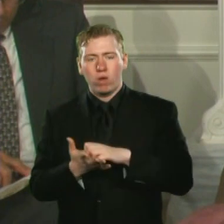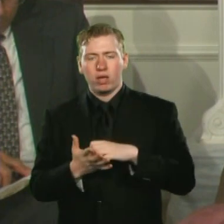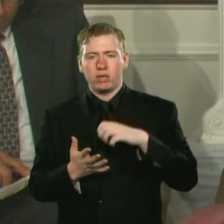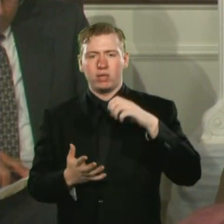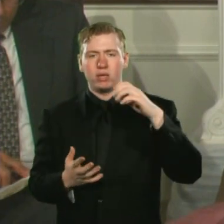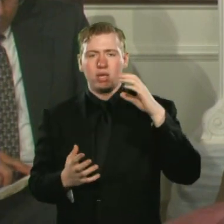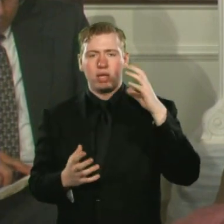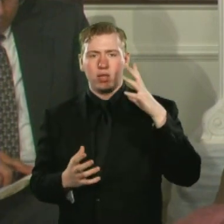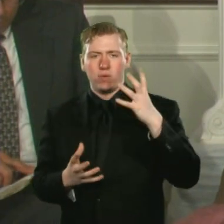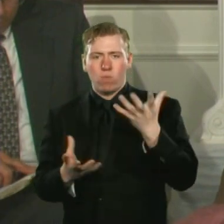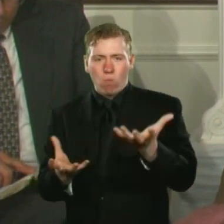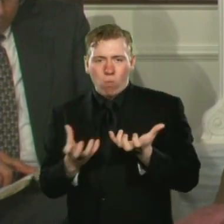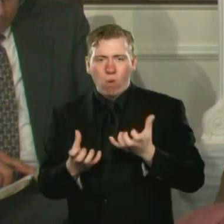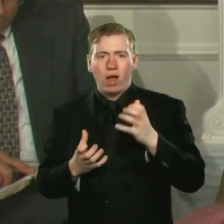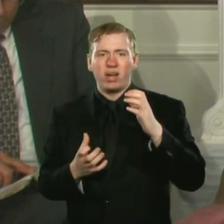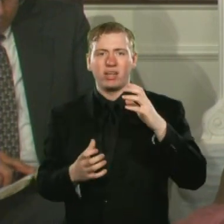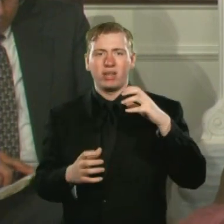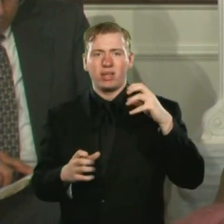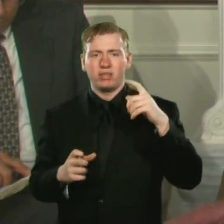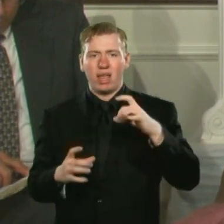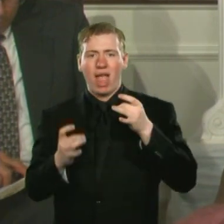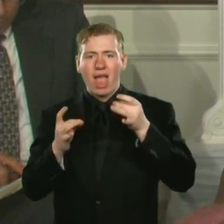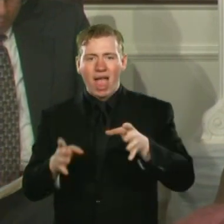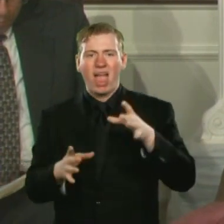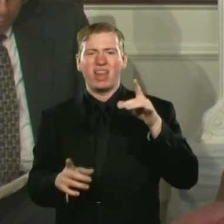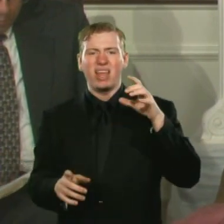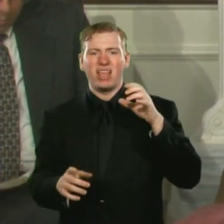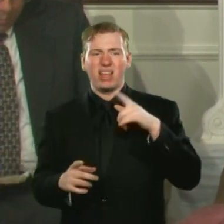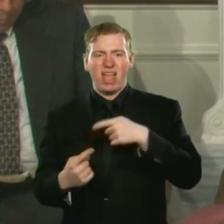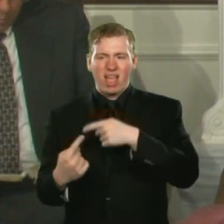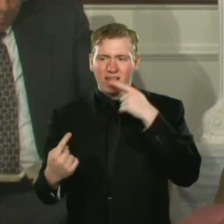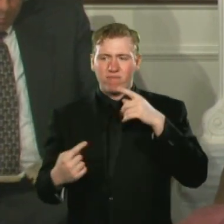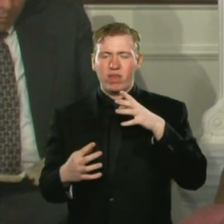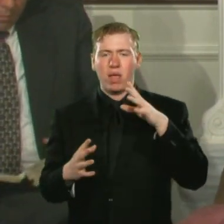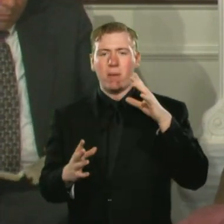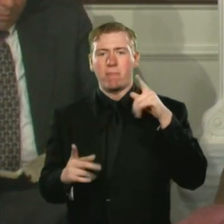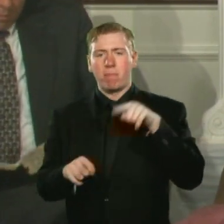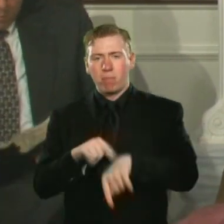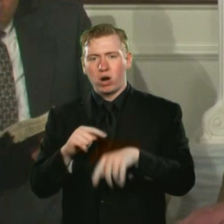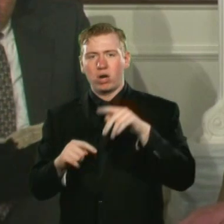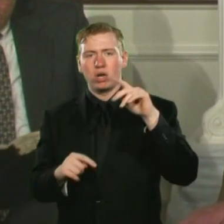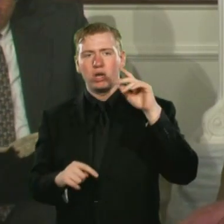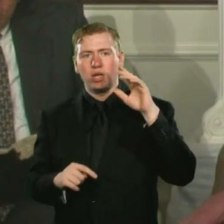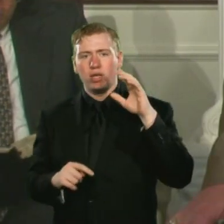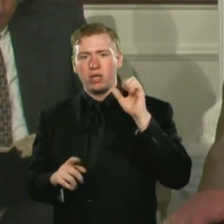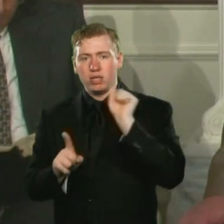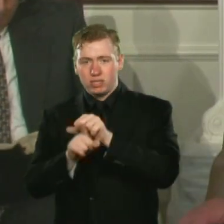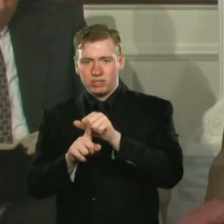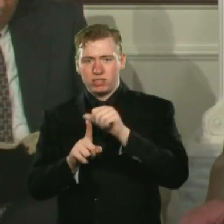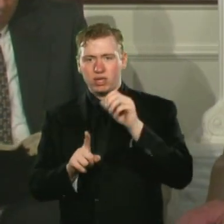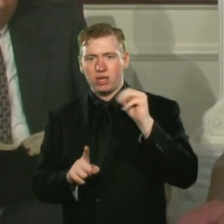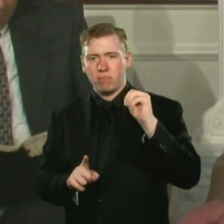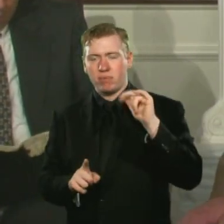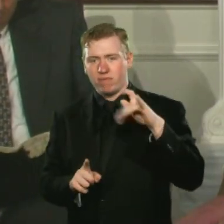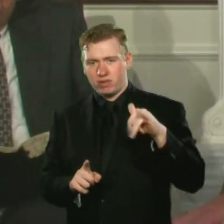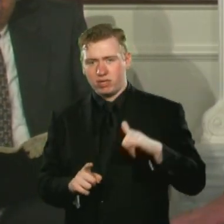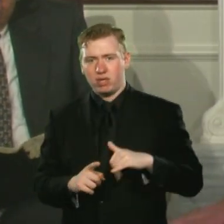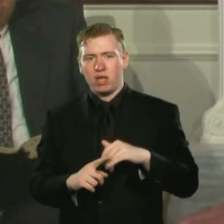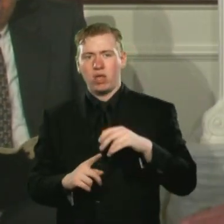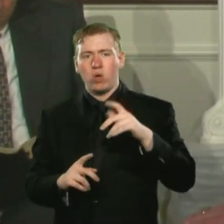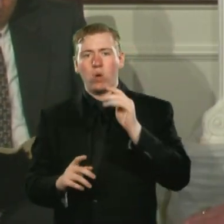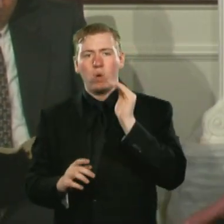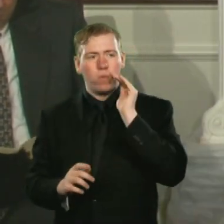covetousness, maliciousness, full of envy, murder, debate, deceit, malignity, whispers,